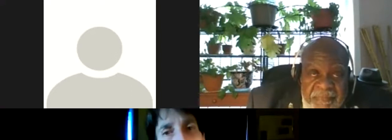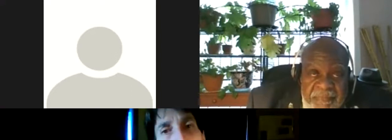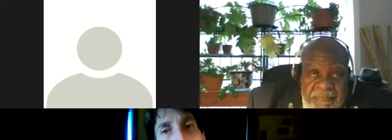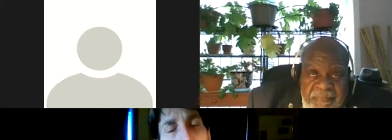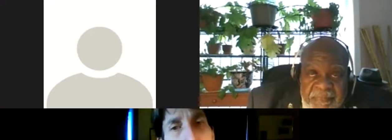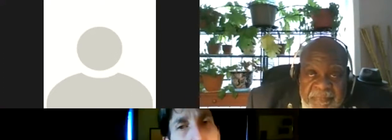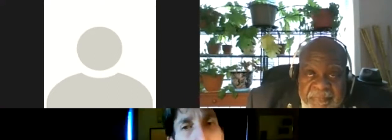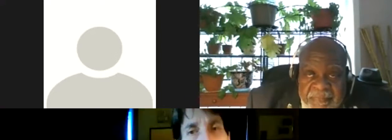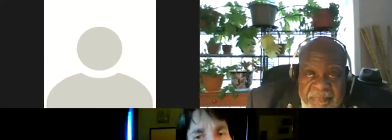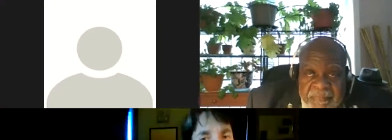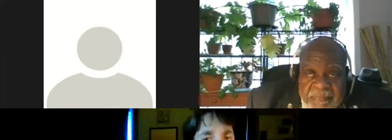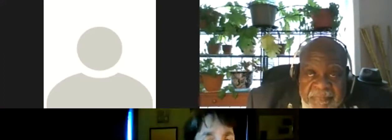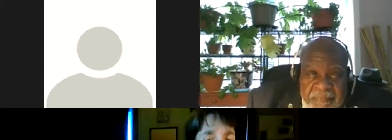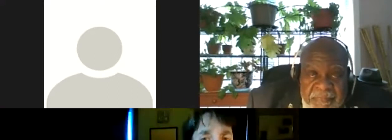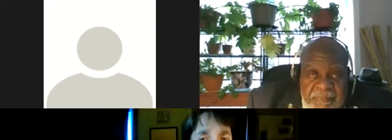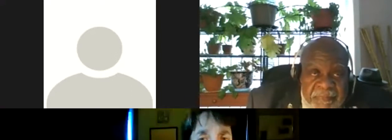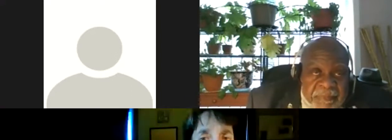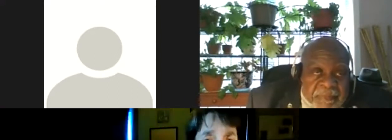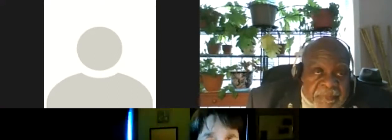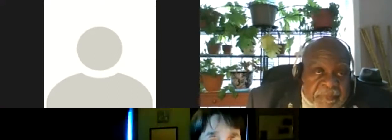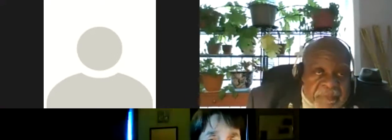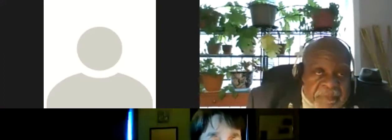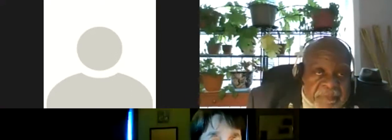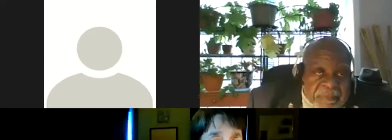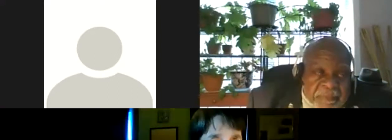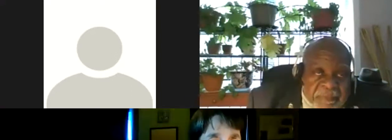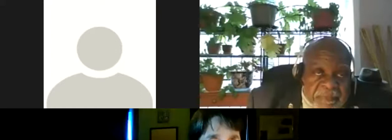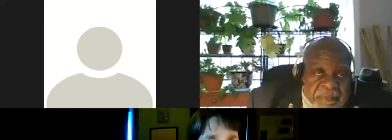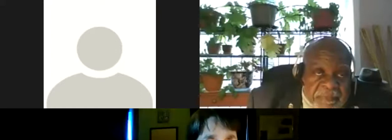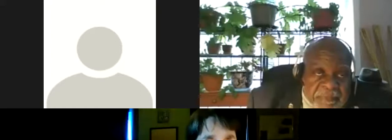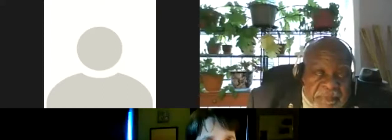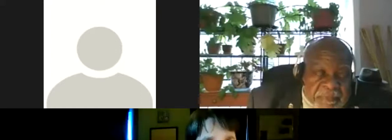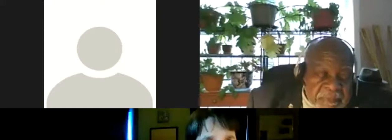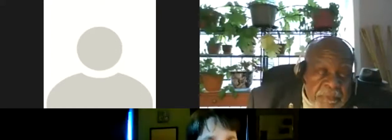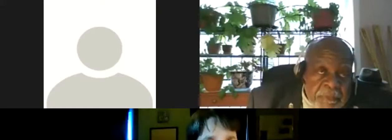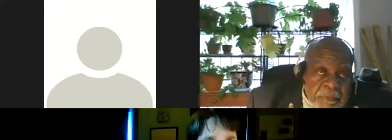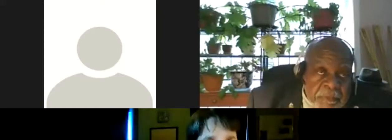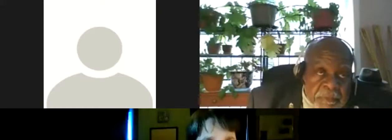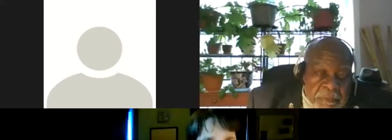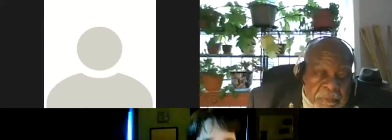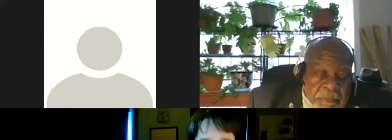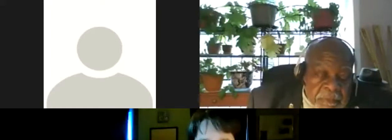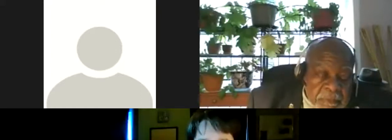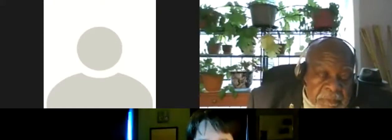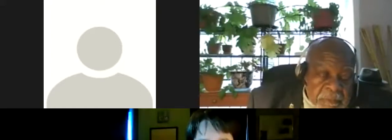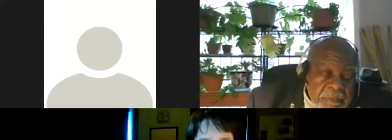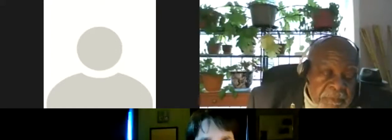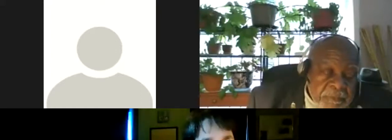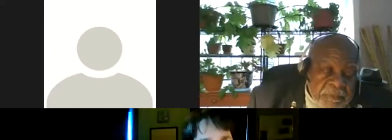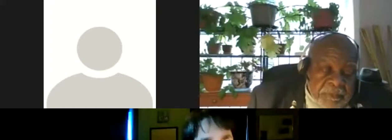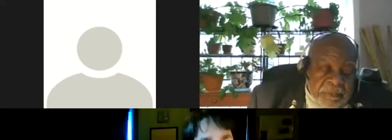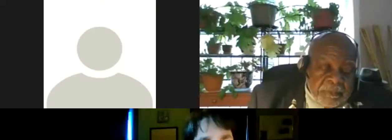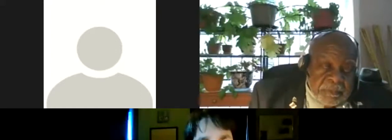imagination to our challenges. Well, Ed, I just have to add to that, you know, I mean, we like to think that way, but, you